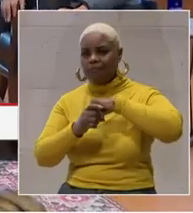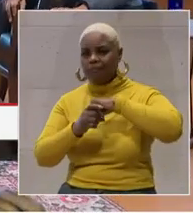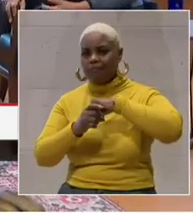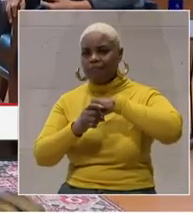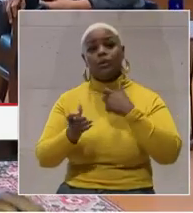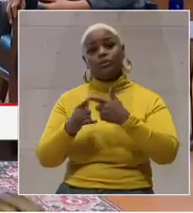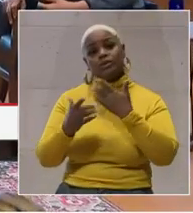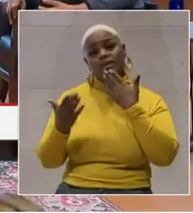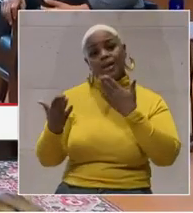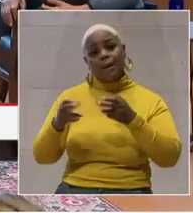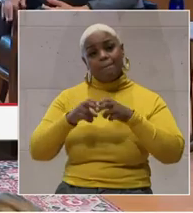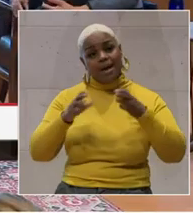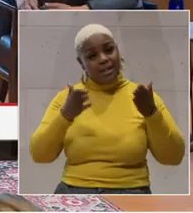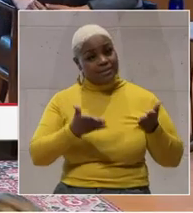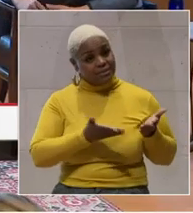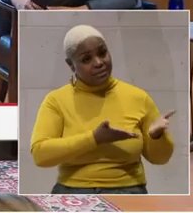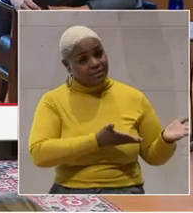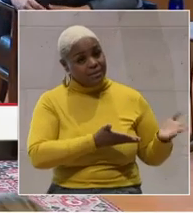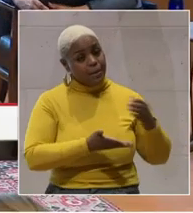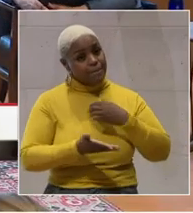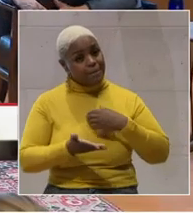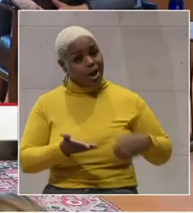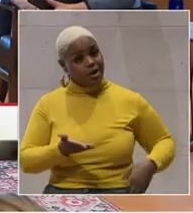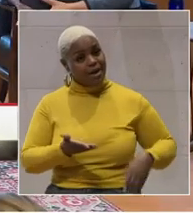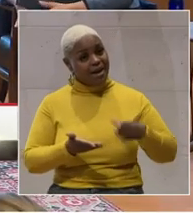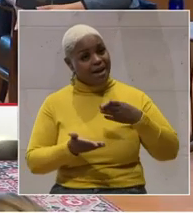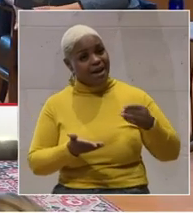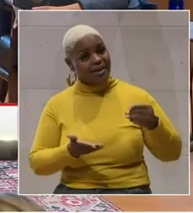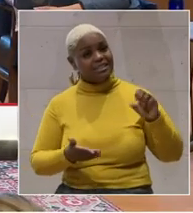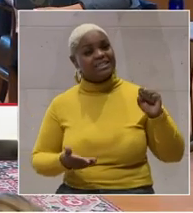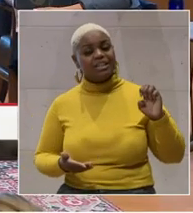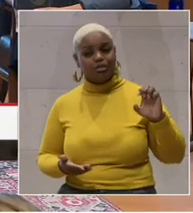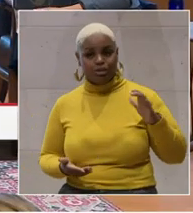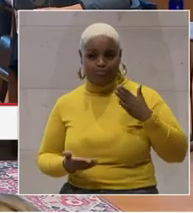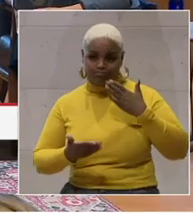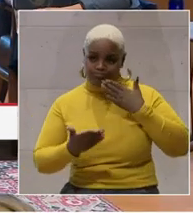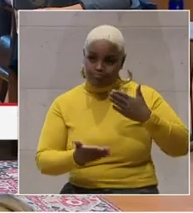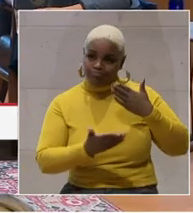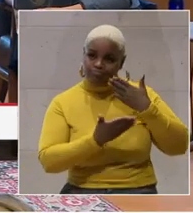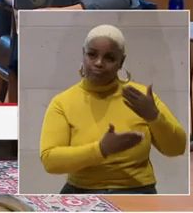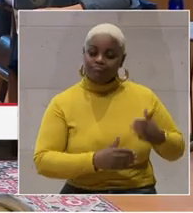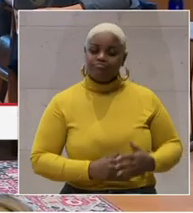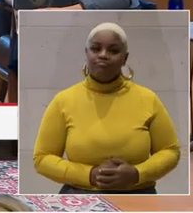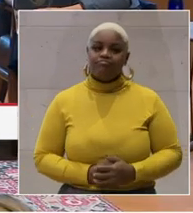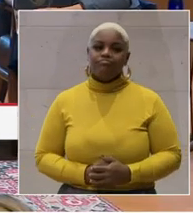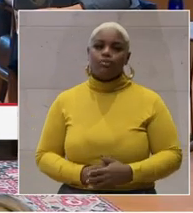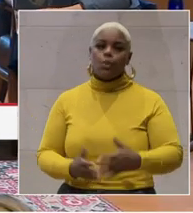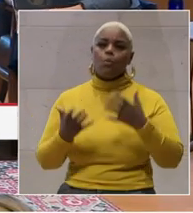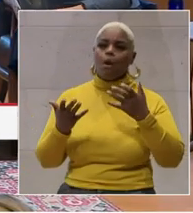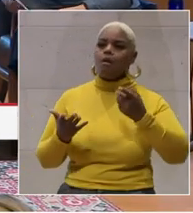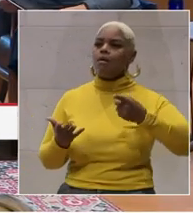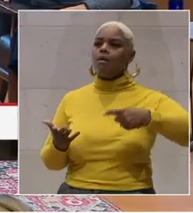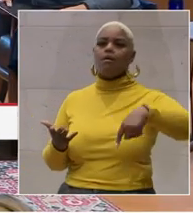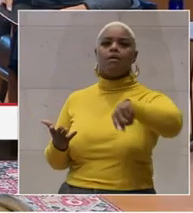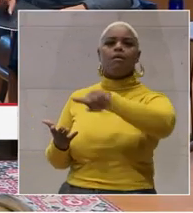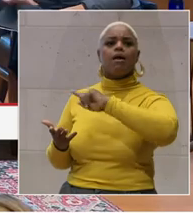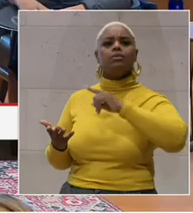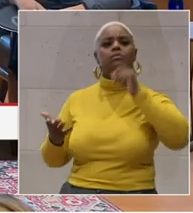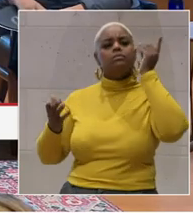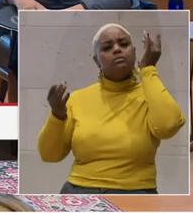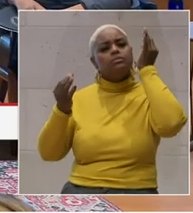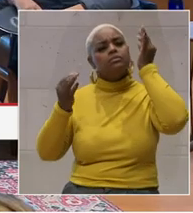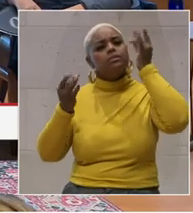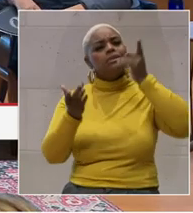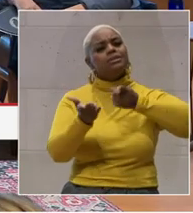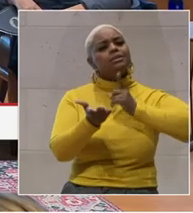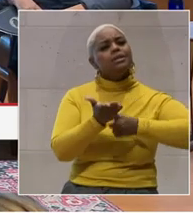and Madam Secretary, for their time and their wisdom. And I want everybody to weigh in today so that we can